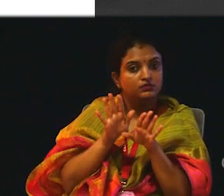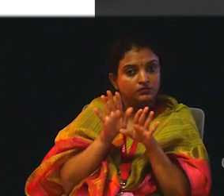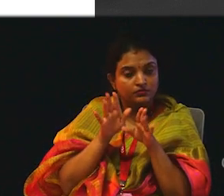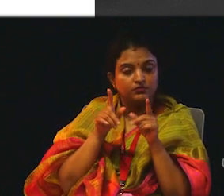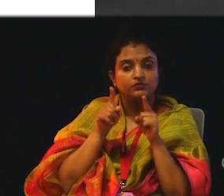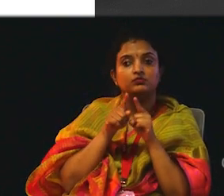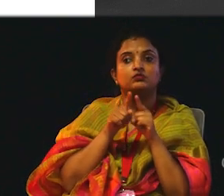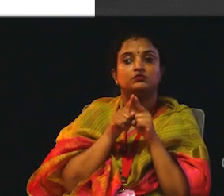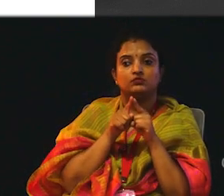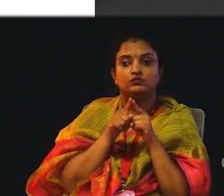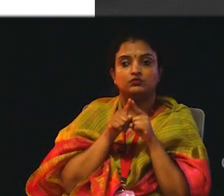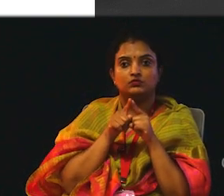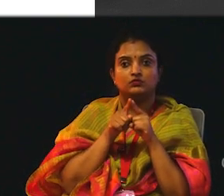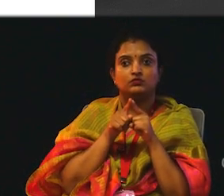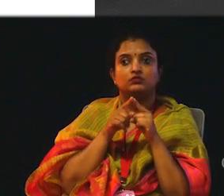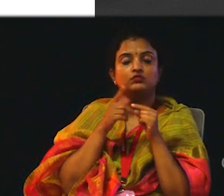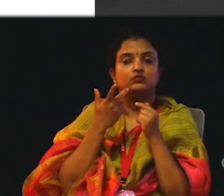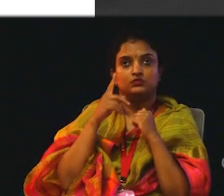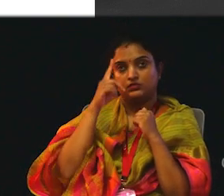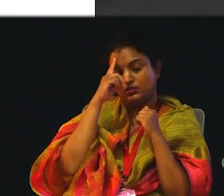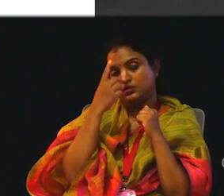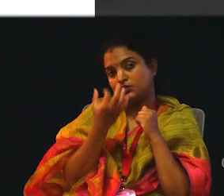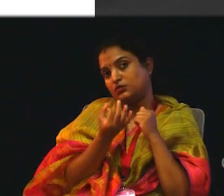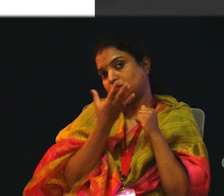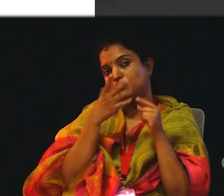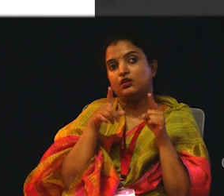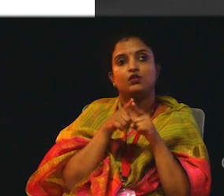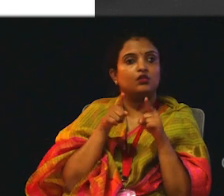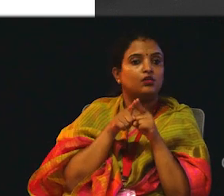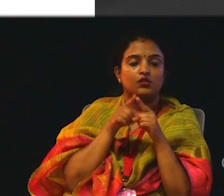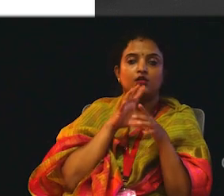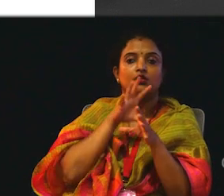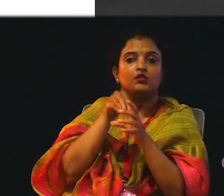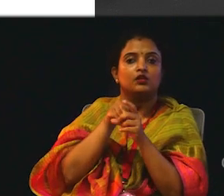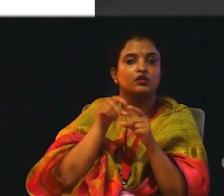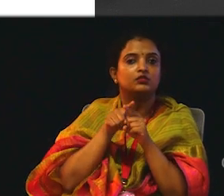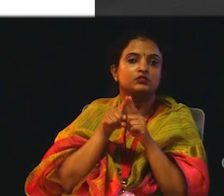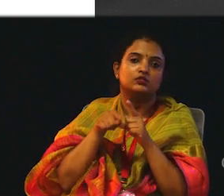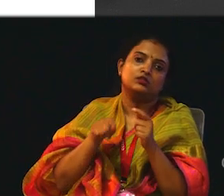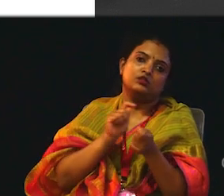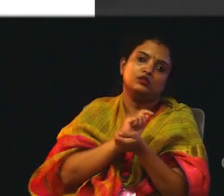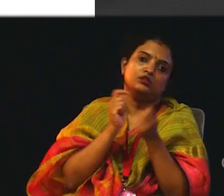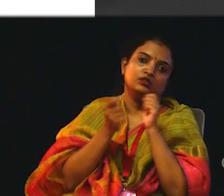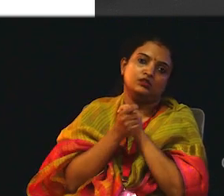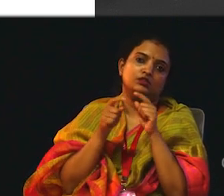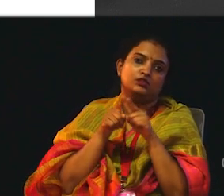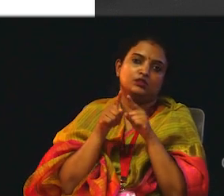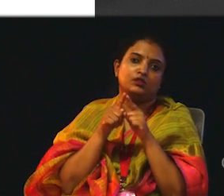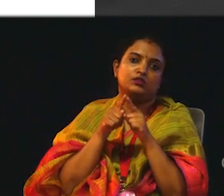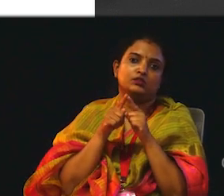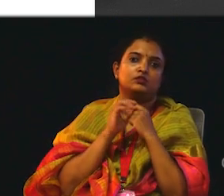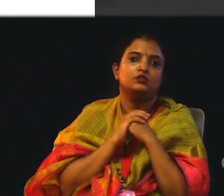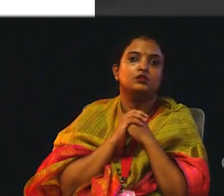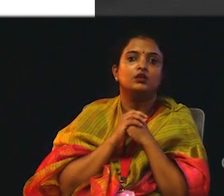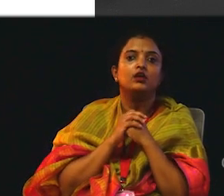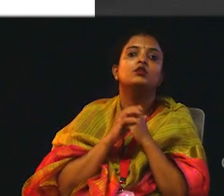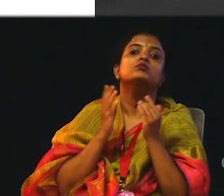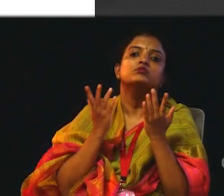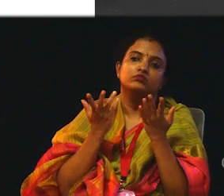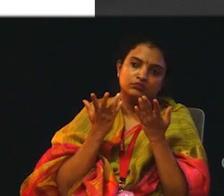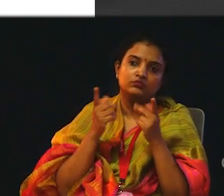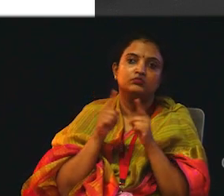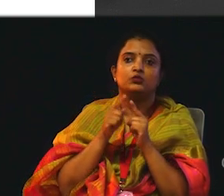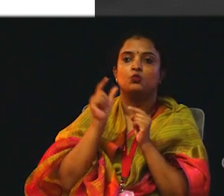learners can learn, that intelligence is not a fixed score, it can be changed and modified. Hence